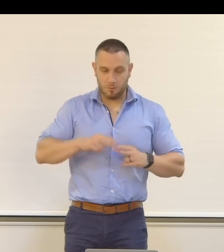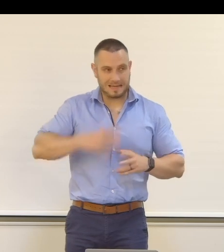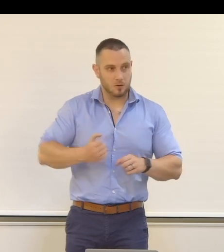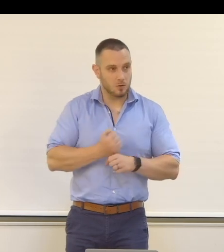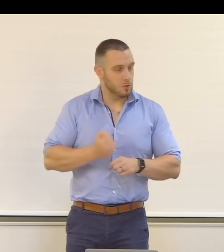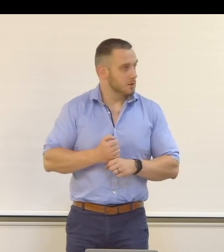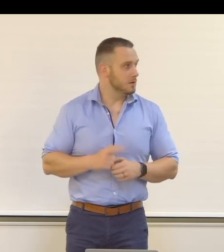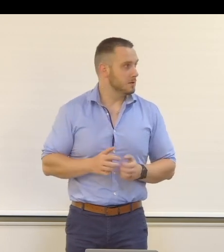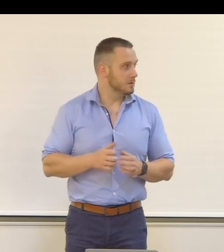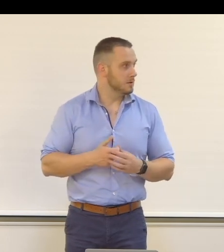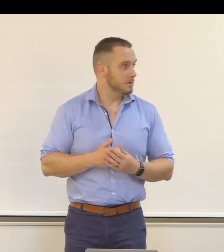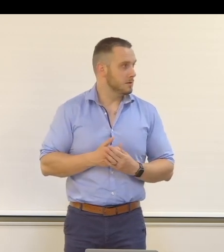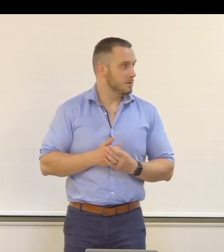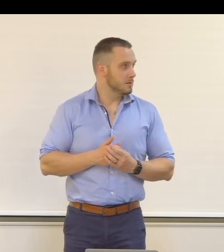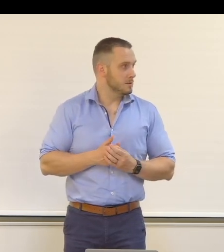But so one